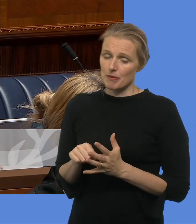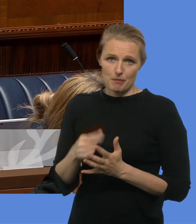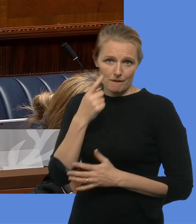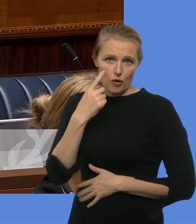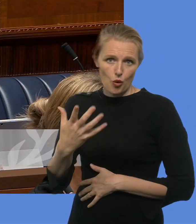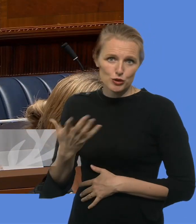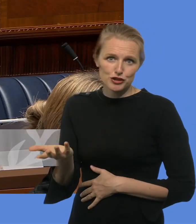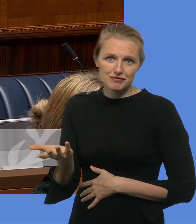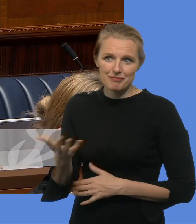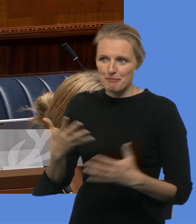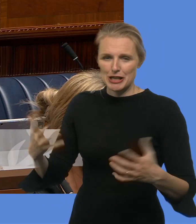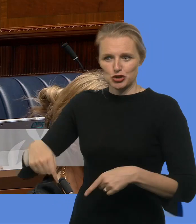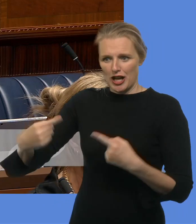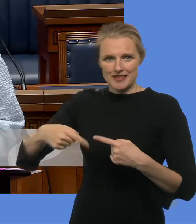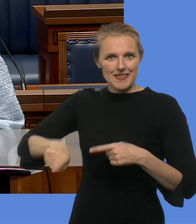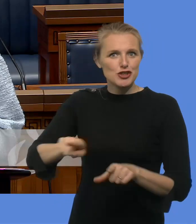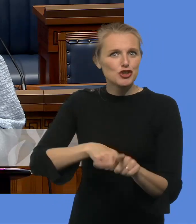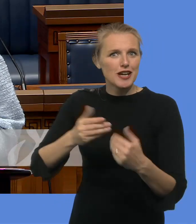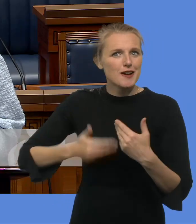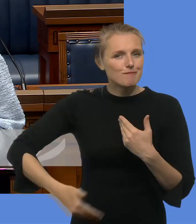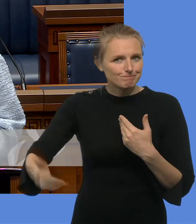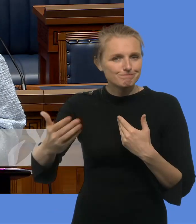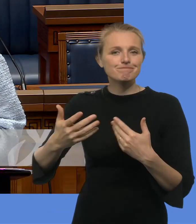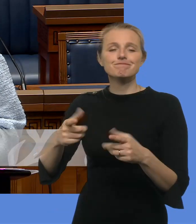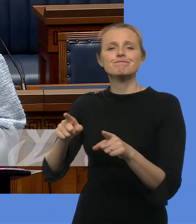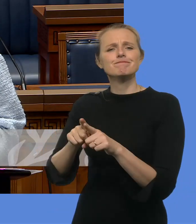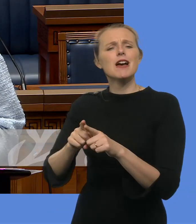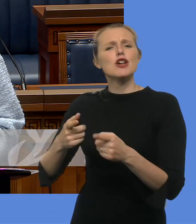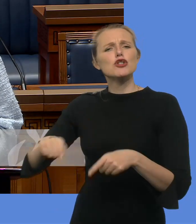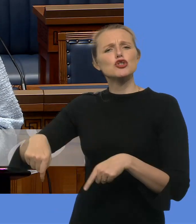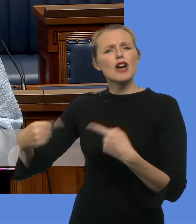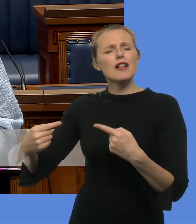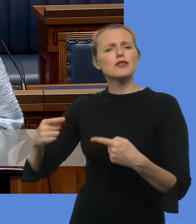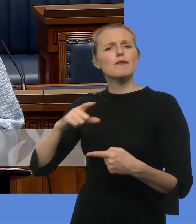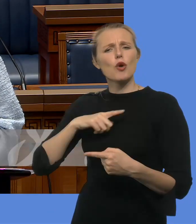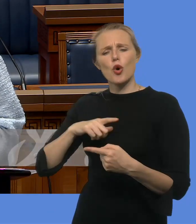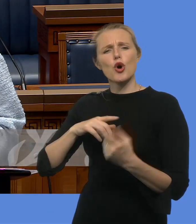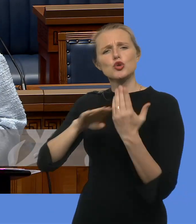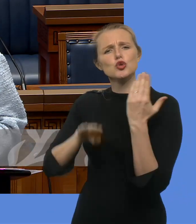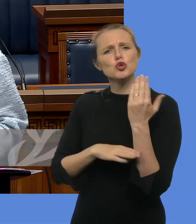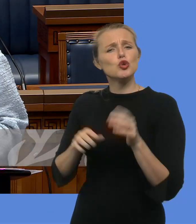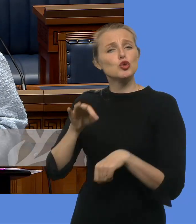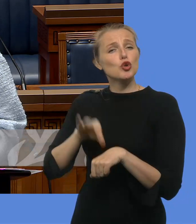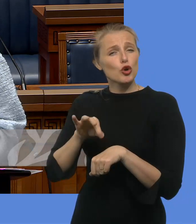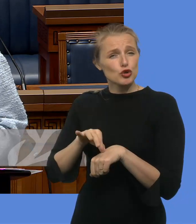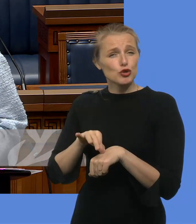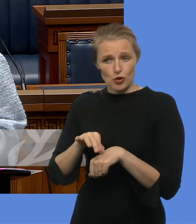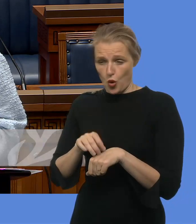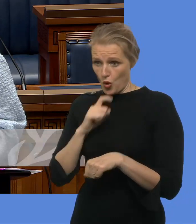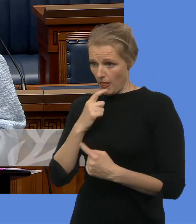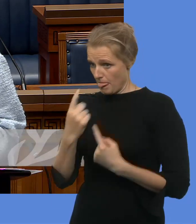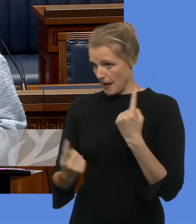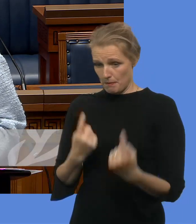be faced in year, and obviously the ongoing challenges in respect of junior doctors who